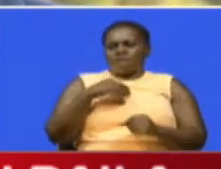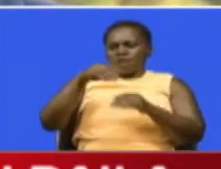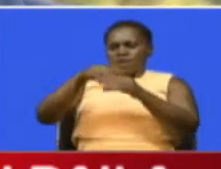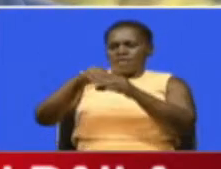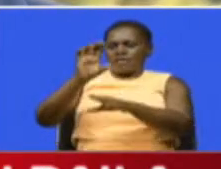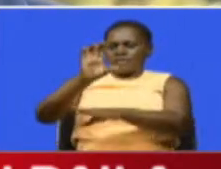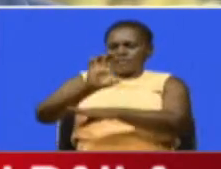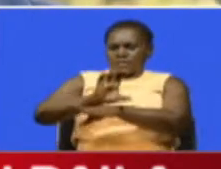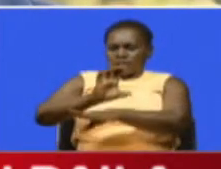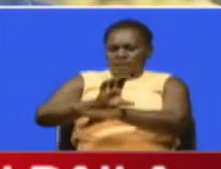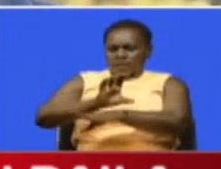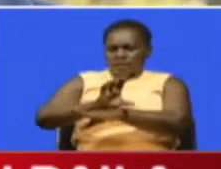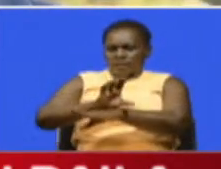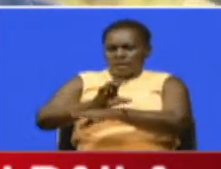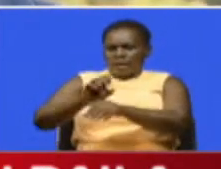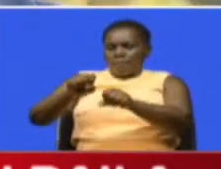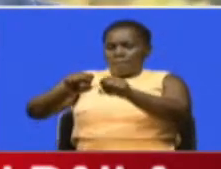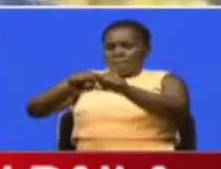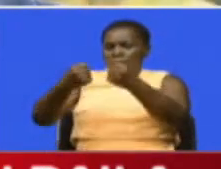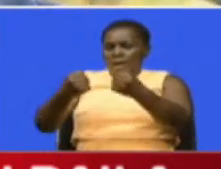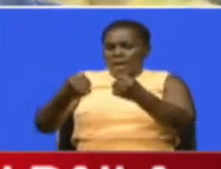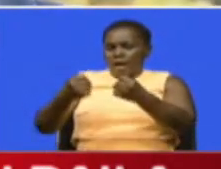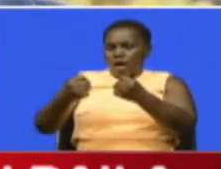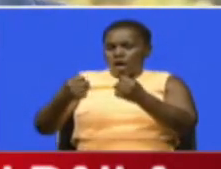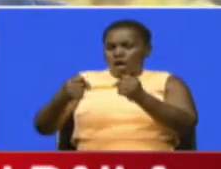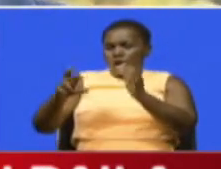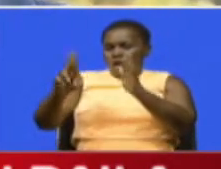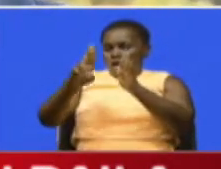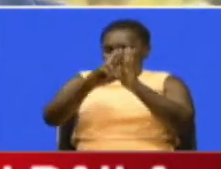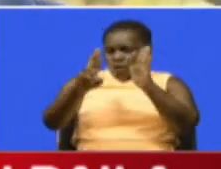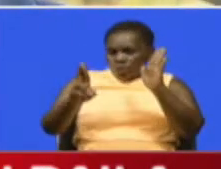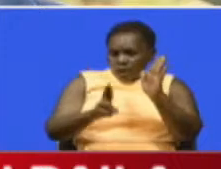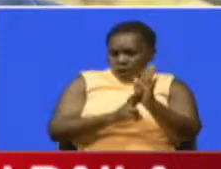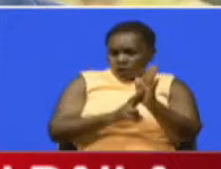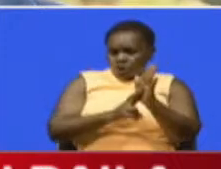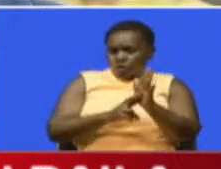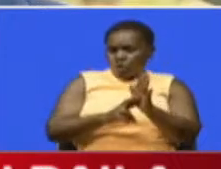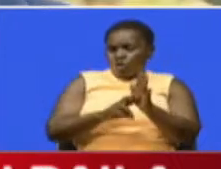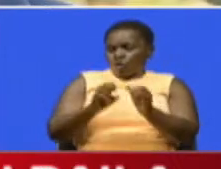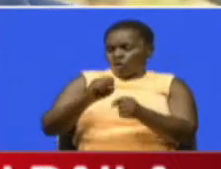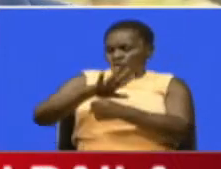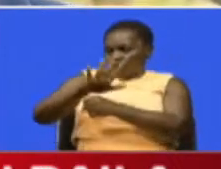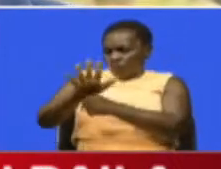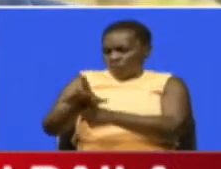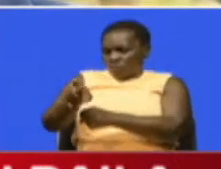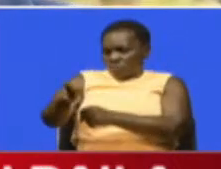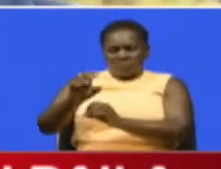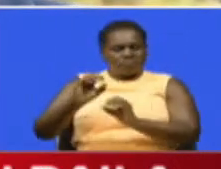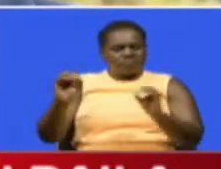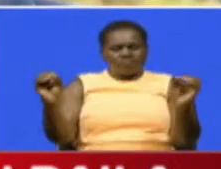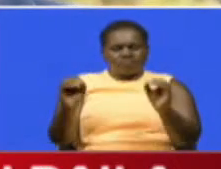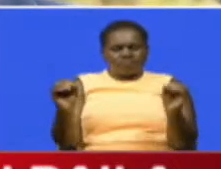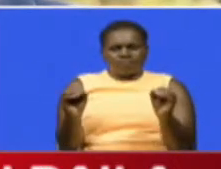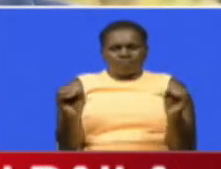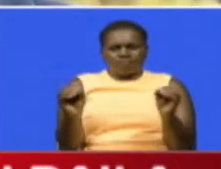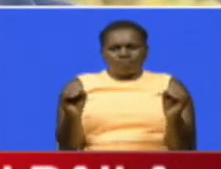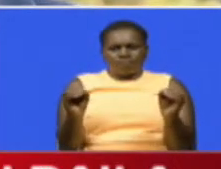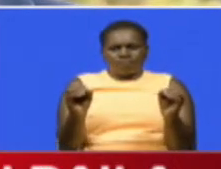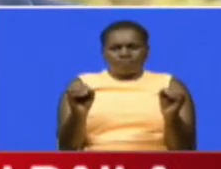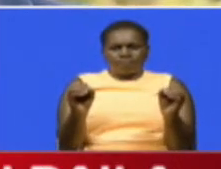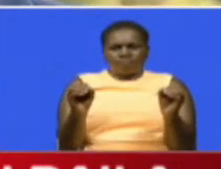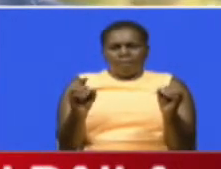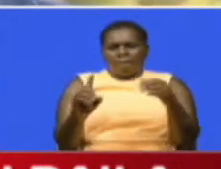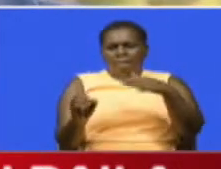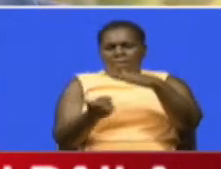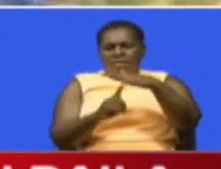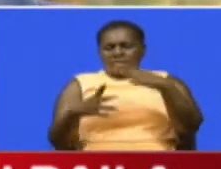So we did not breach any of the regulations which have been pronounced for the